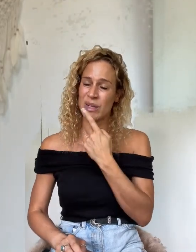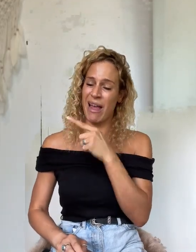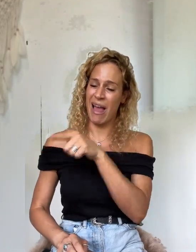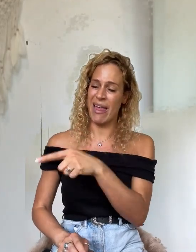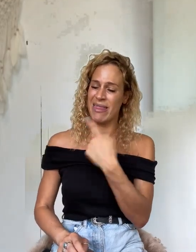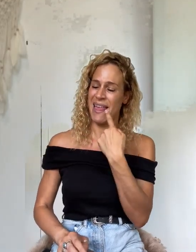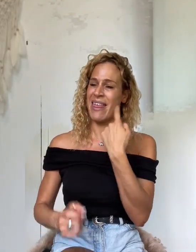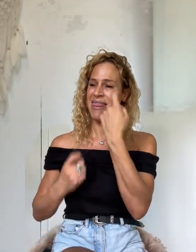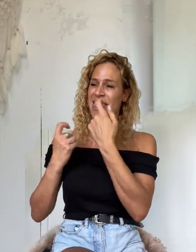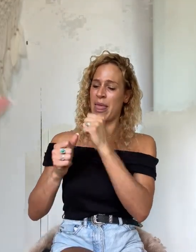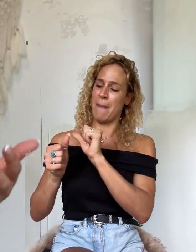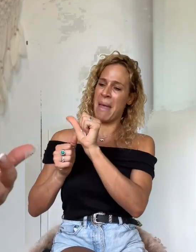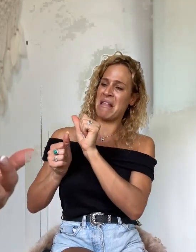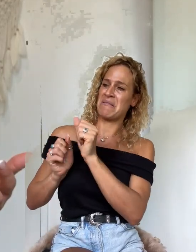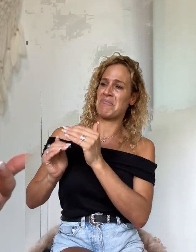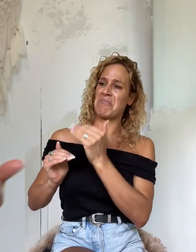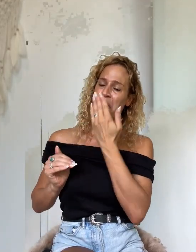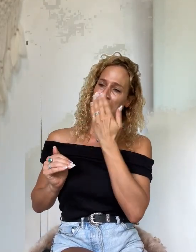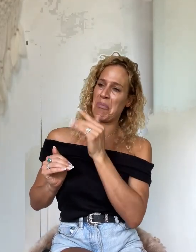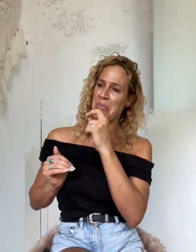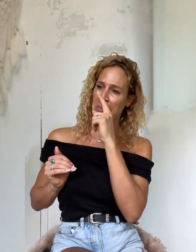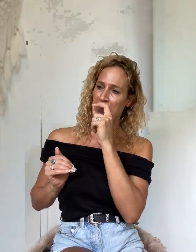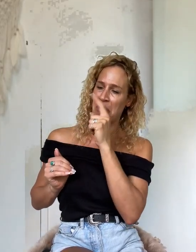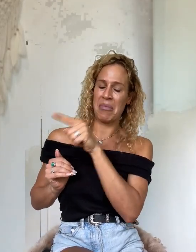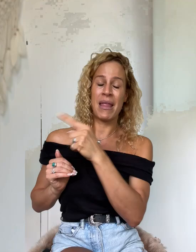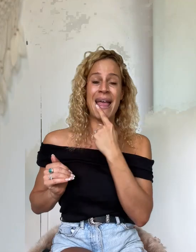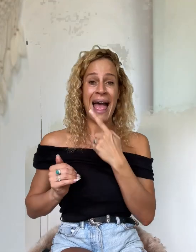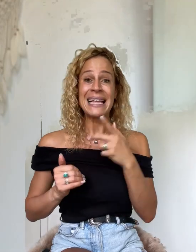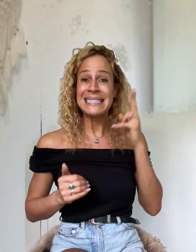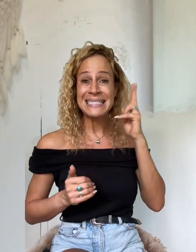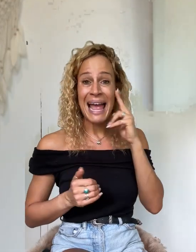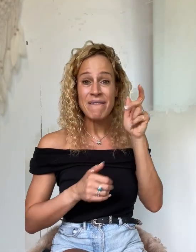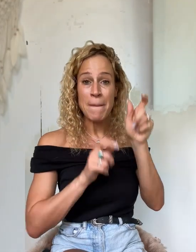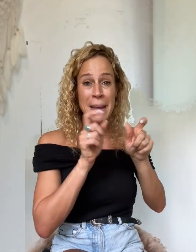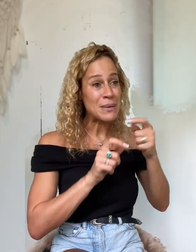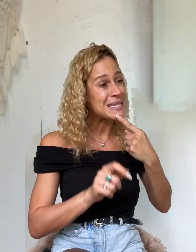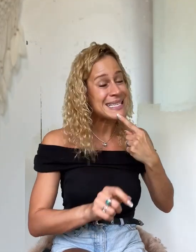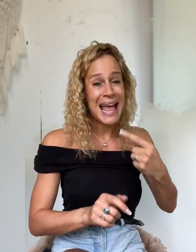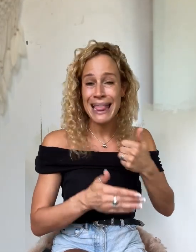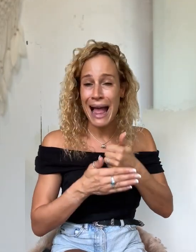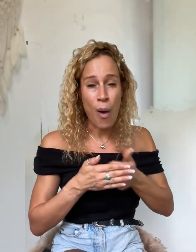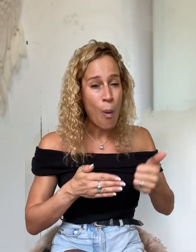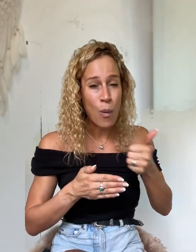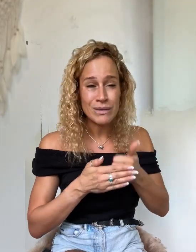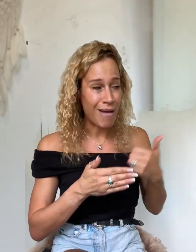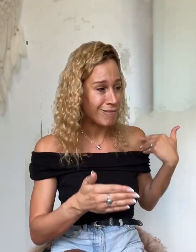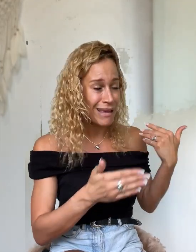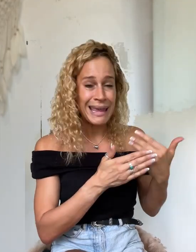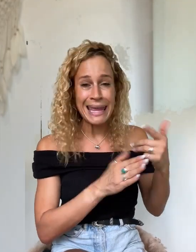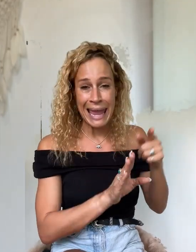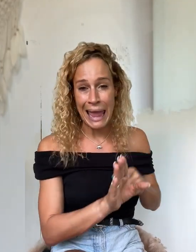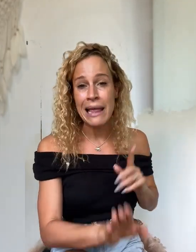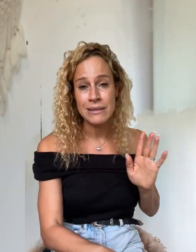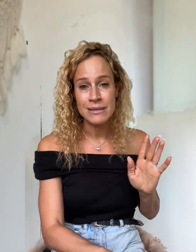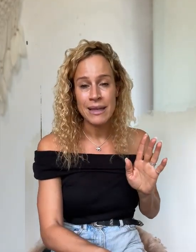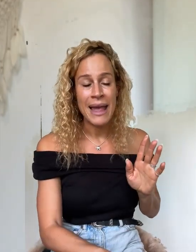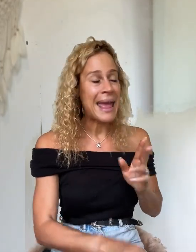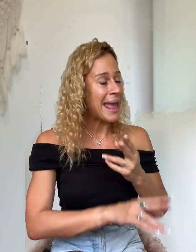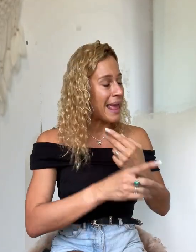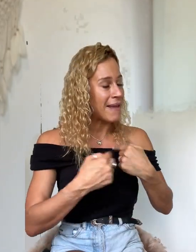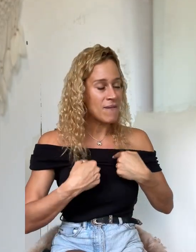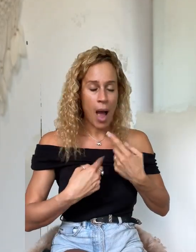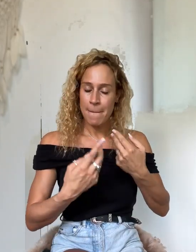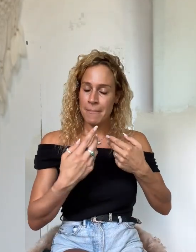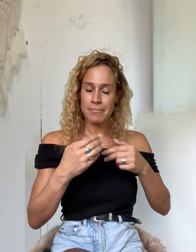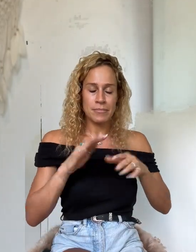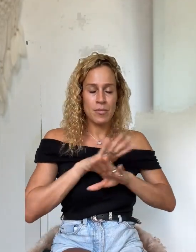got a bad attitude and thinks too highly of themselves. Deaf people have been saying that for years, and I clung to that. And I was like, even if I'm not